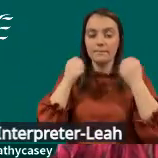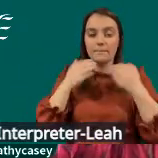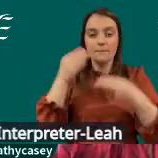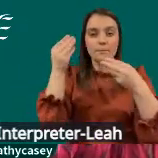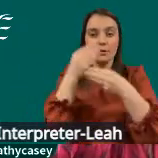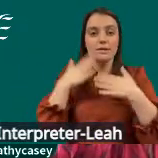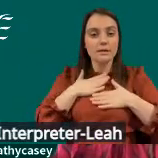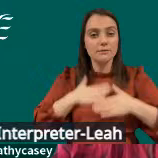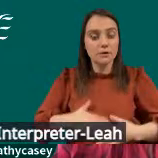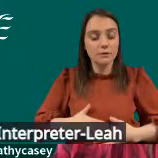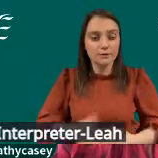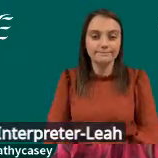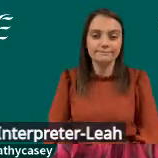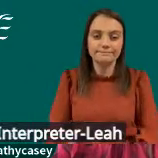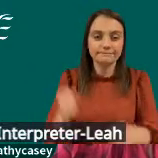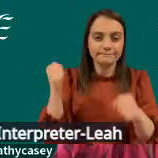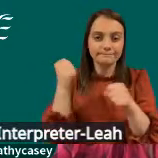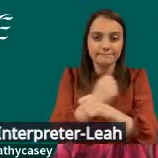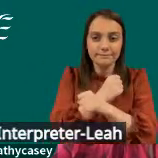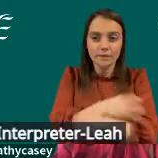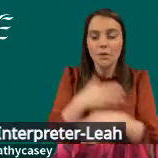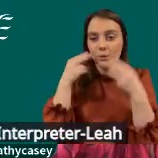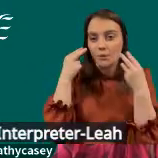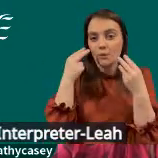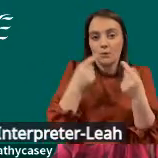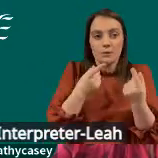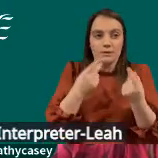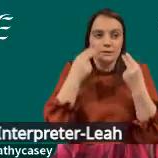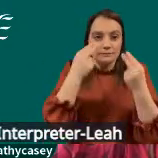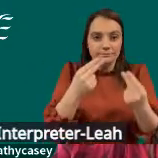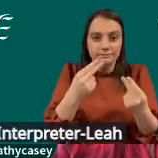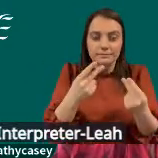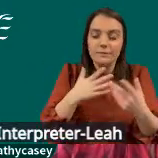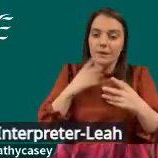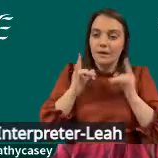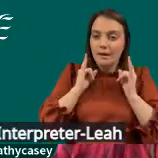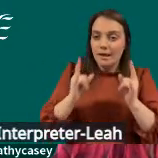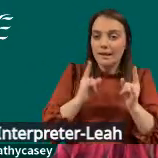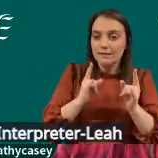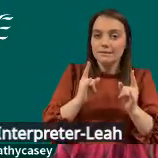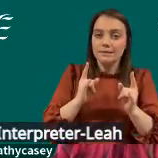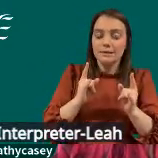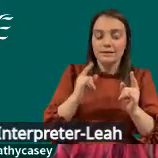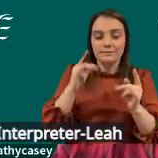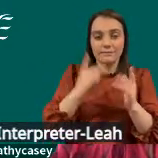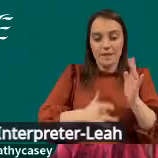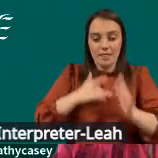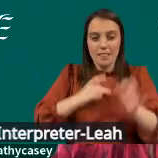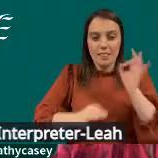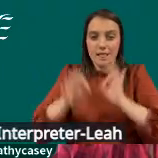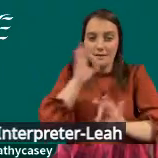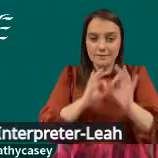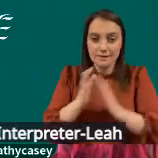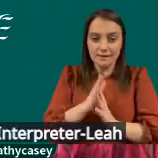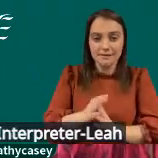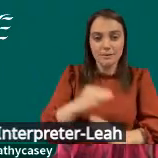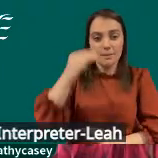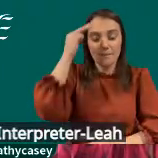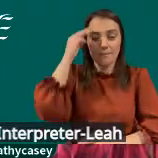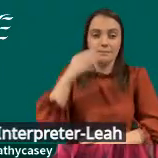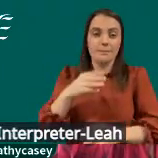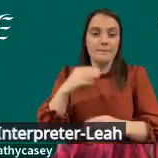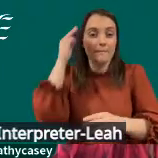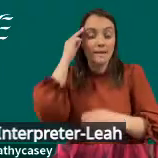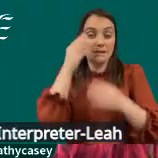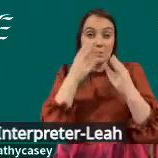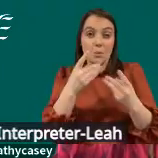Unfortunately, despite our good efforts to have a healthy lifestyle, our spirit is willing, but sometimes the flesh can be weak. So what other options have